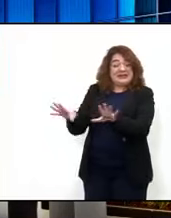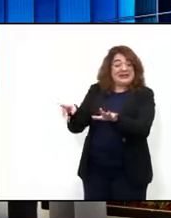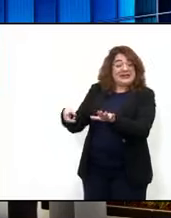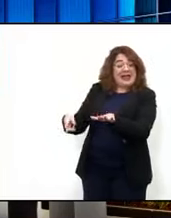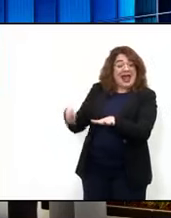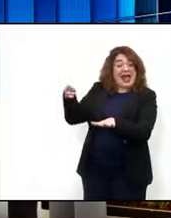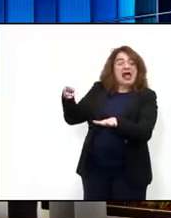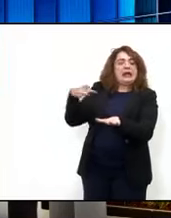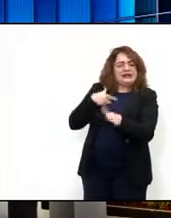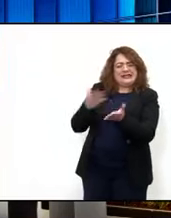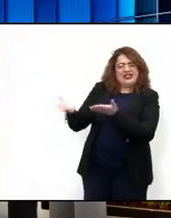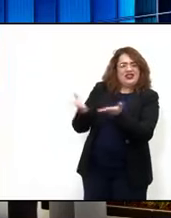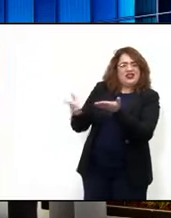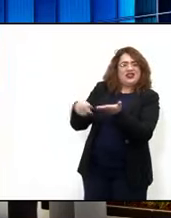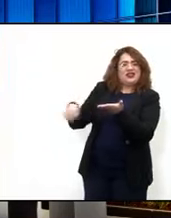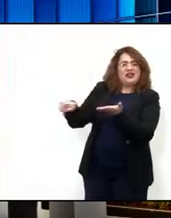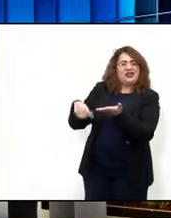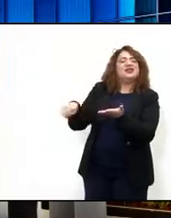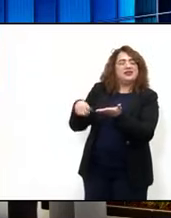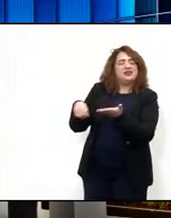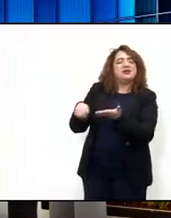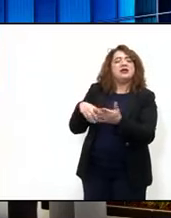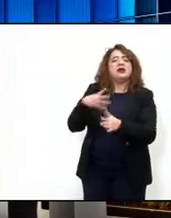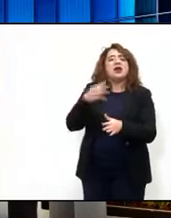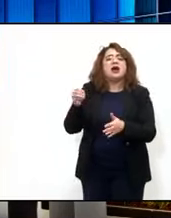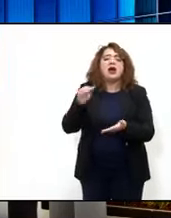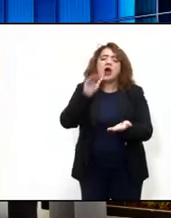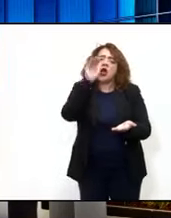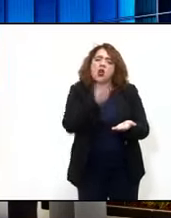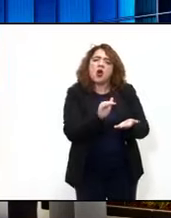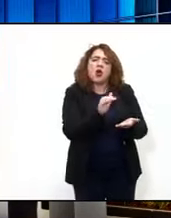as in areas where we're seeing our lowest vaccination rates.